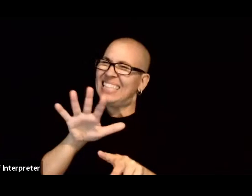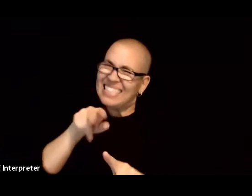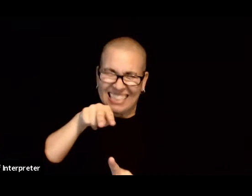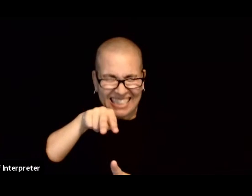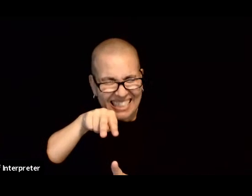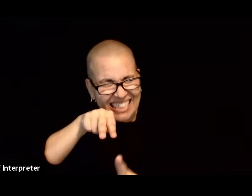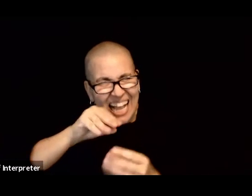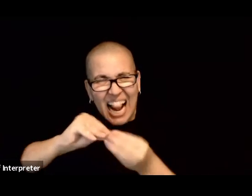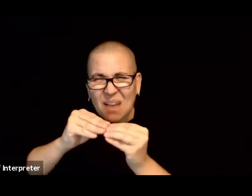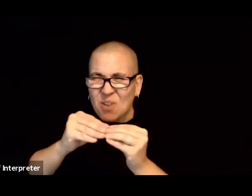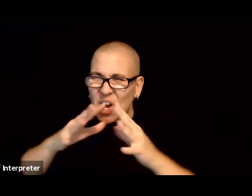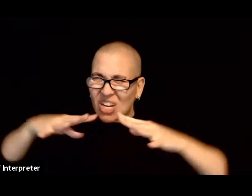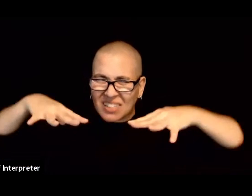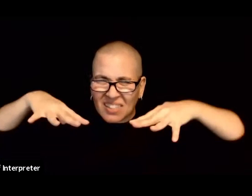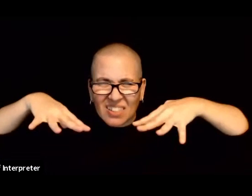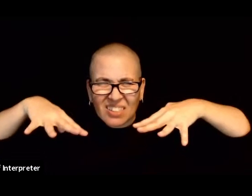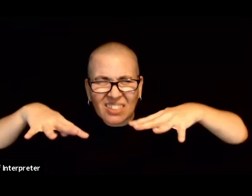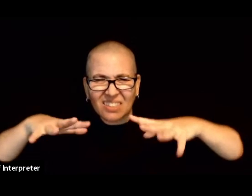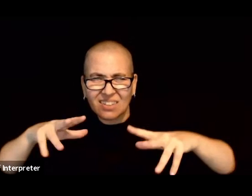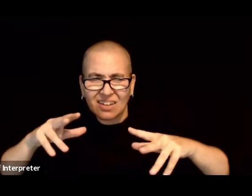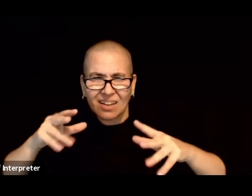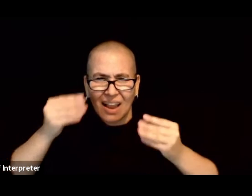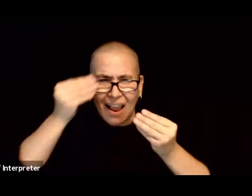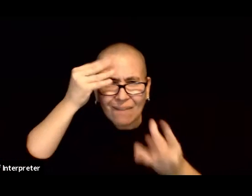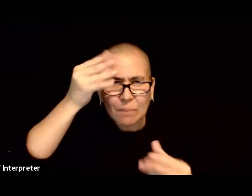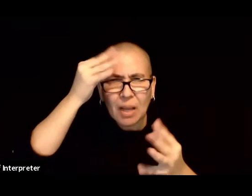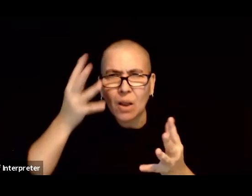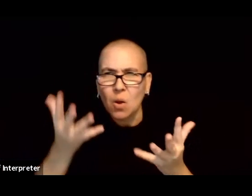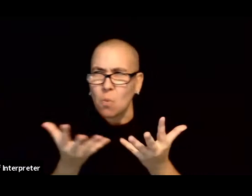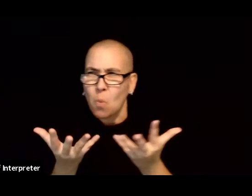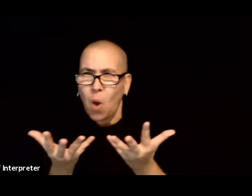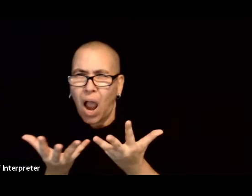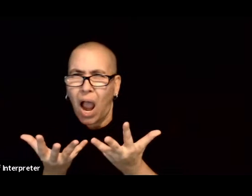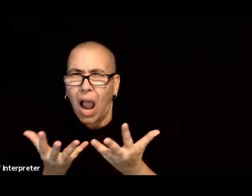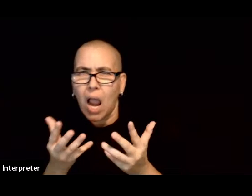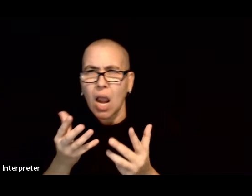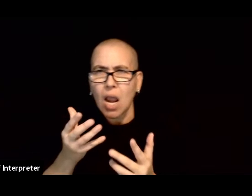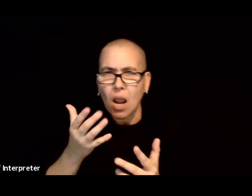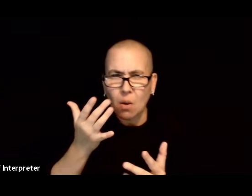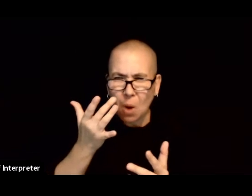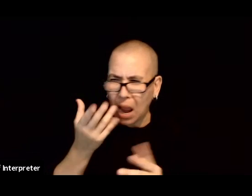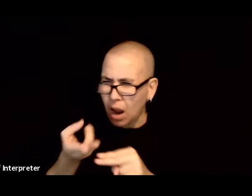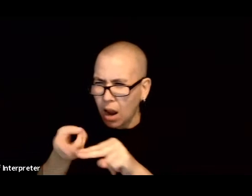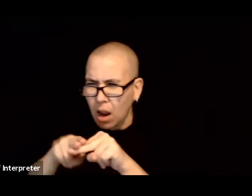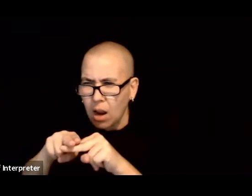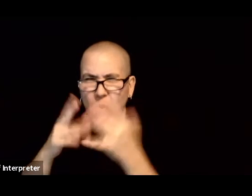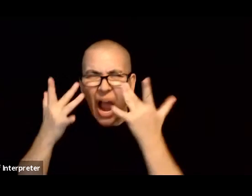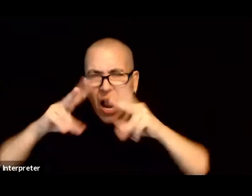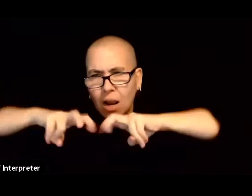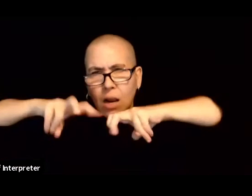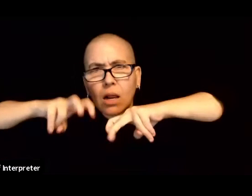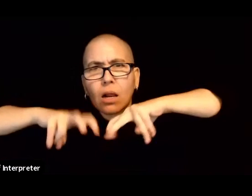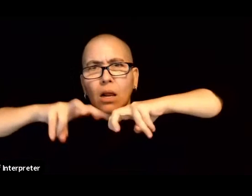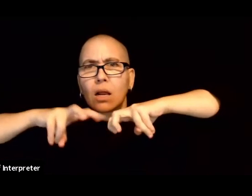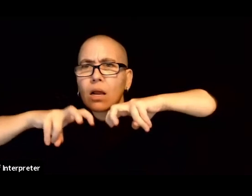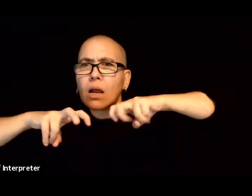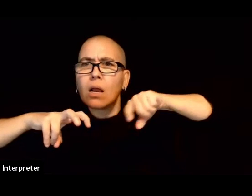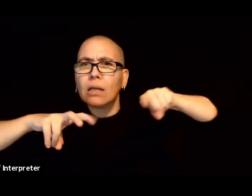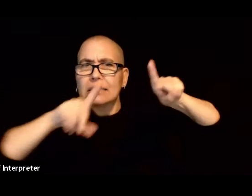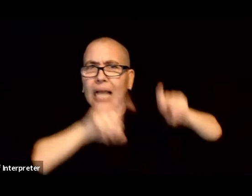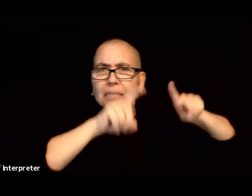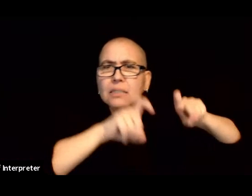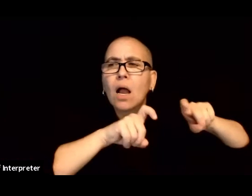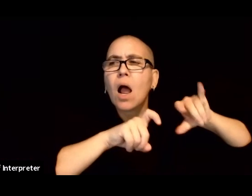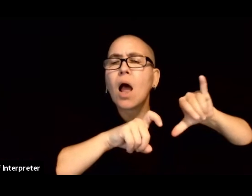What's the context of the numbers going up? But there's no question that our level of concern is increasing,